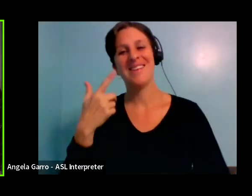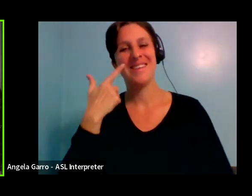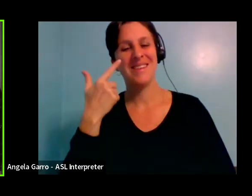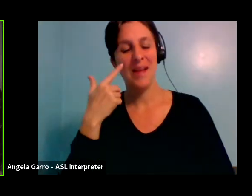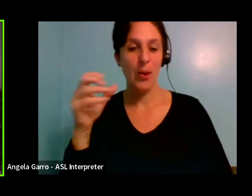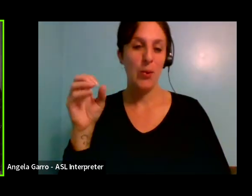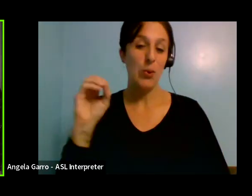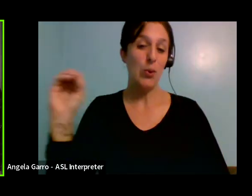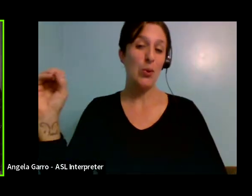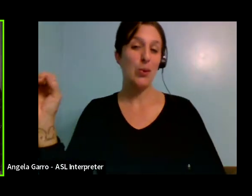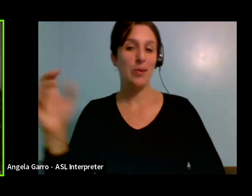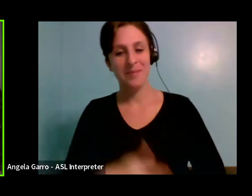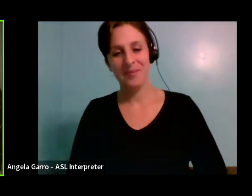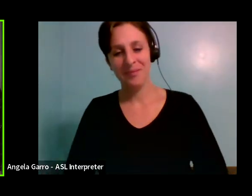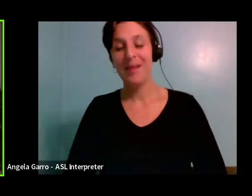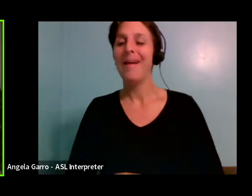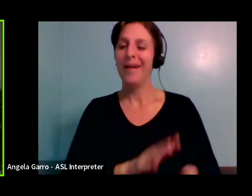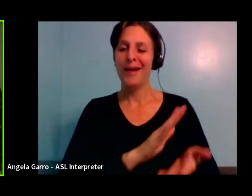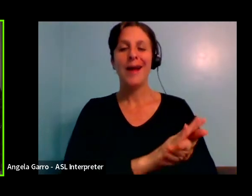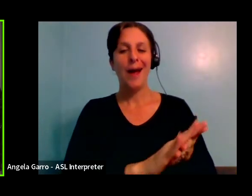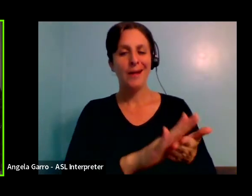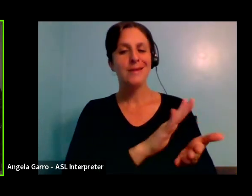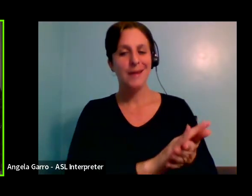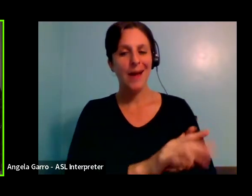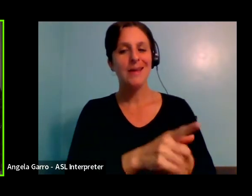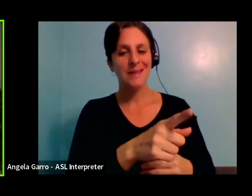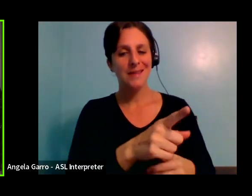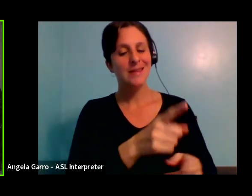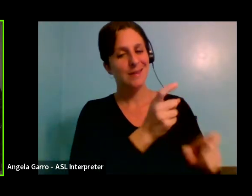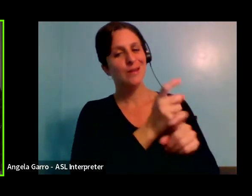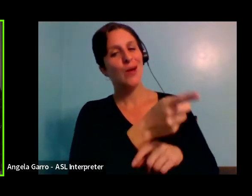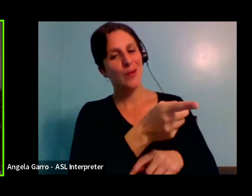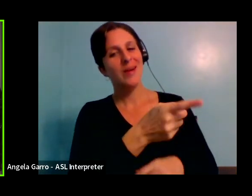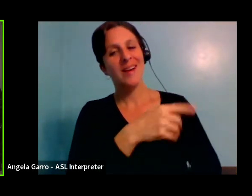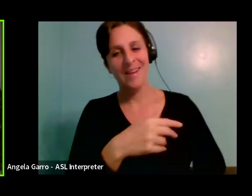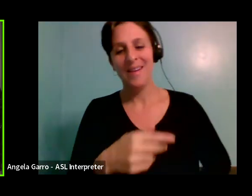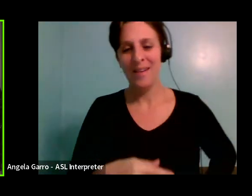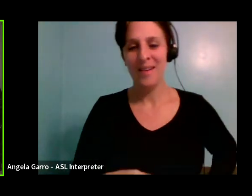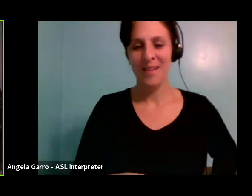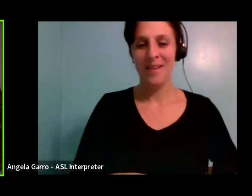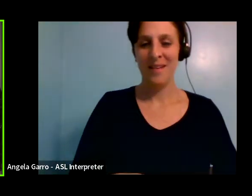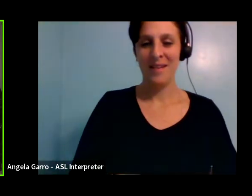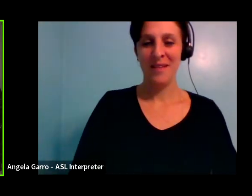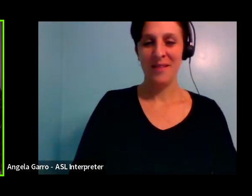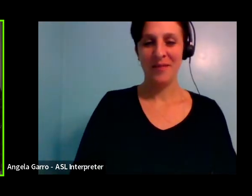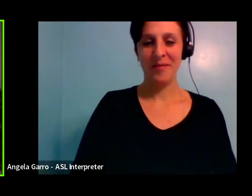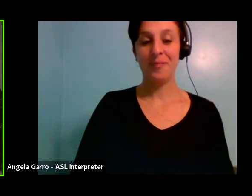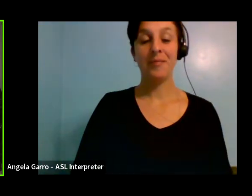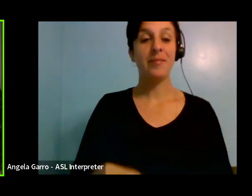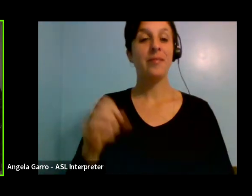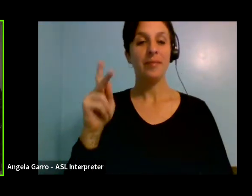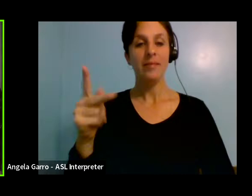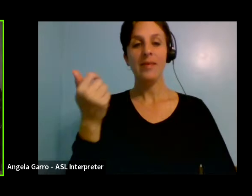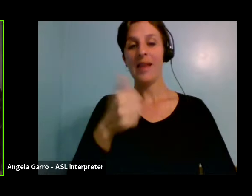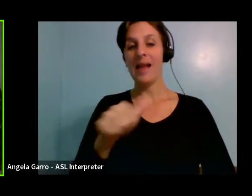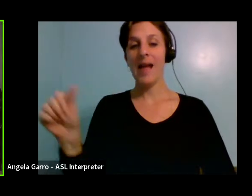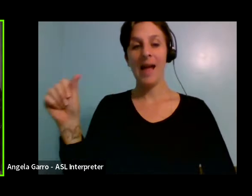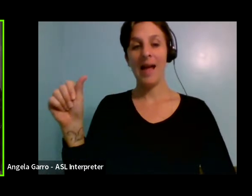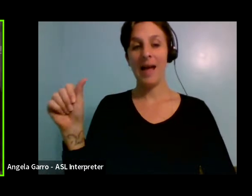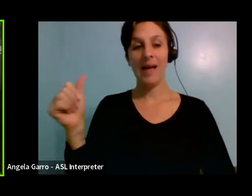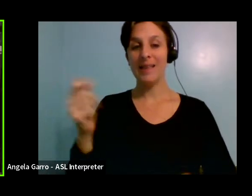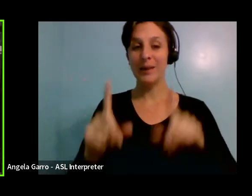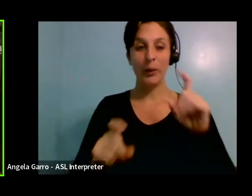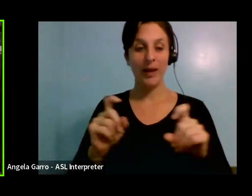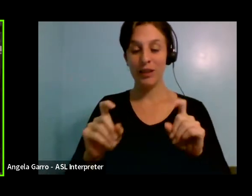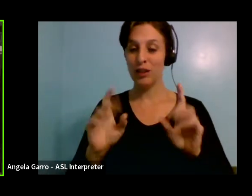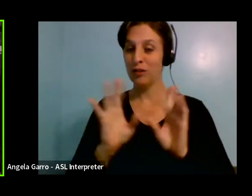Okay. Then- Nicely done. Nicely done. Thank you. Good dad joke. Okay, are there any questions or comments